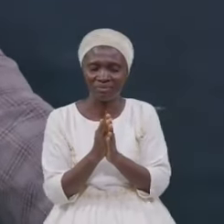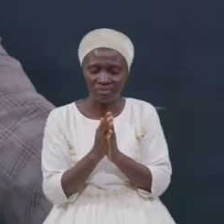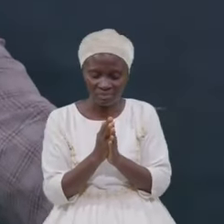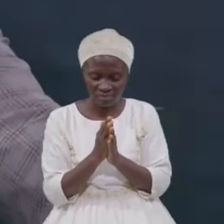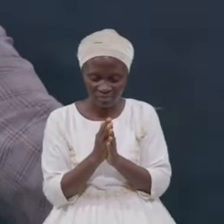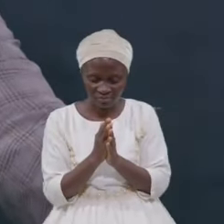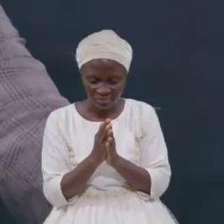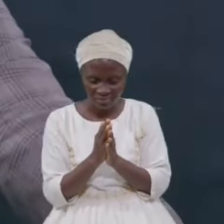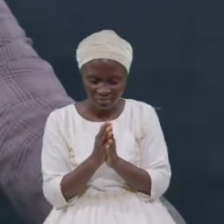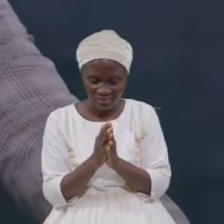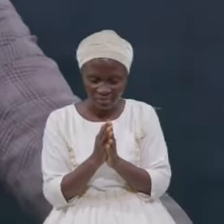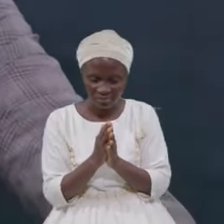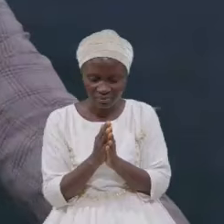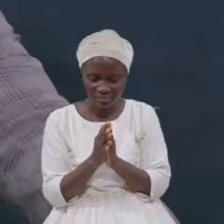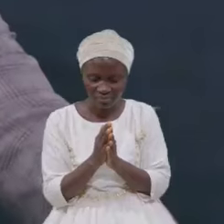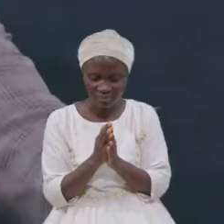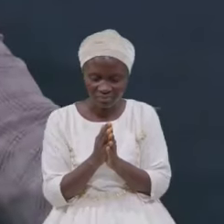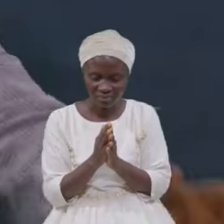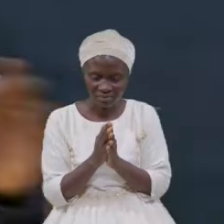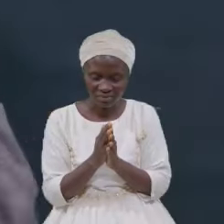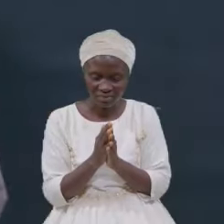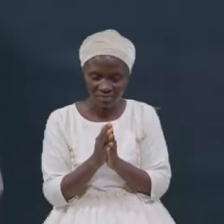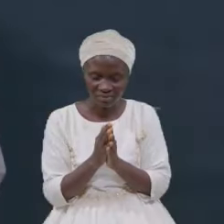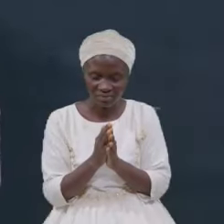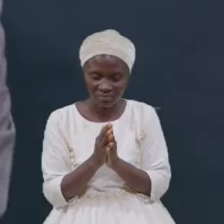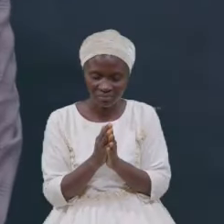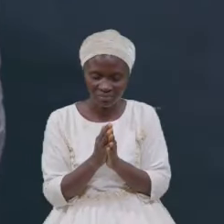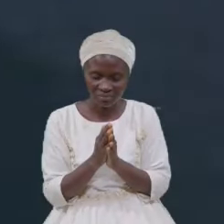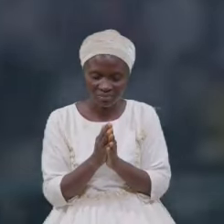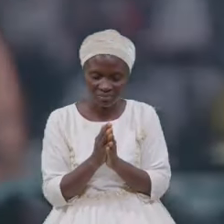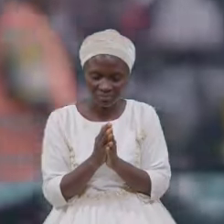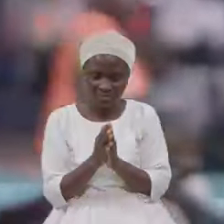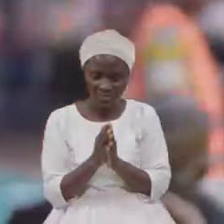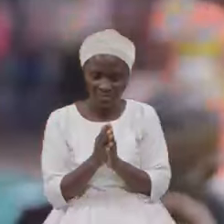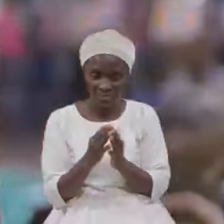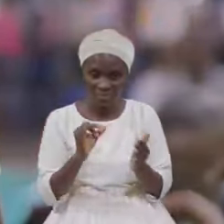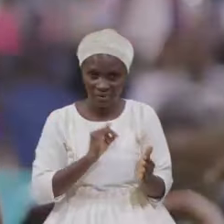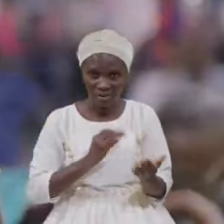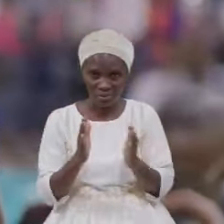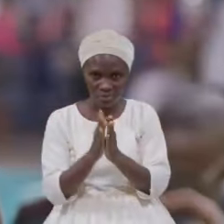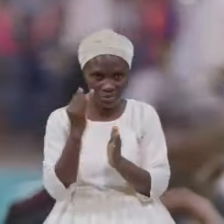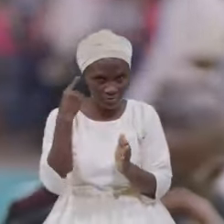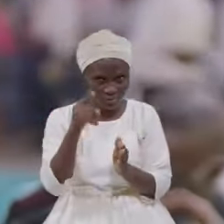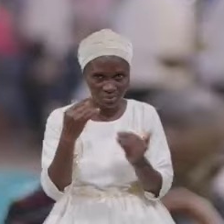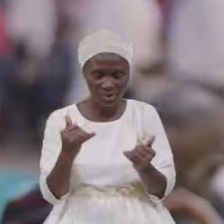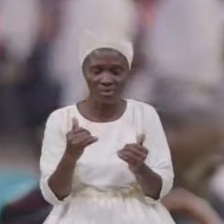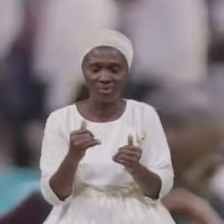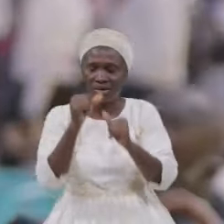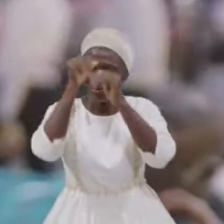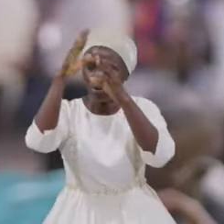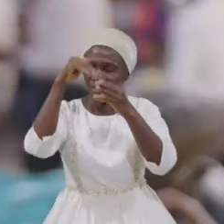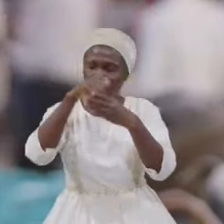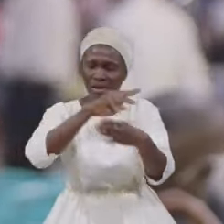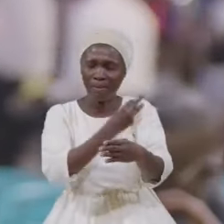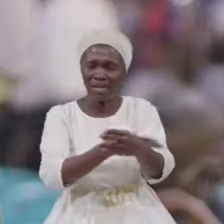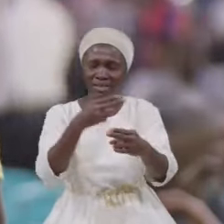up, your hand raised. Father, in the mighty name of Jesus, where is